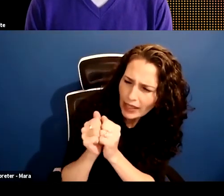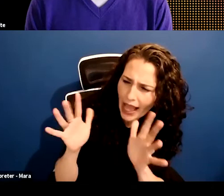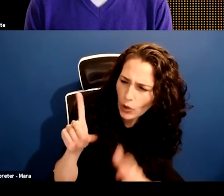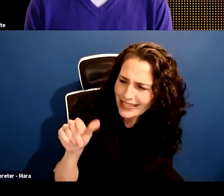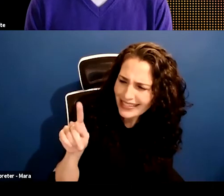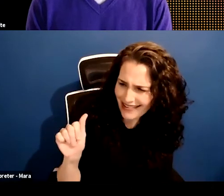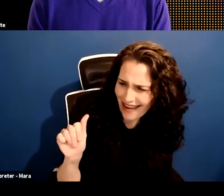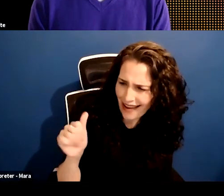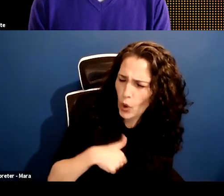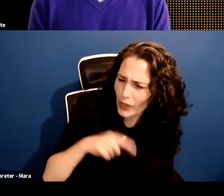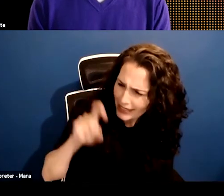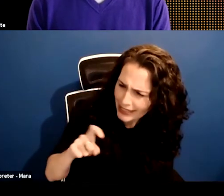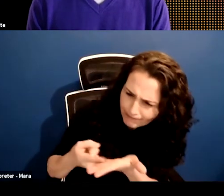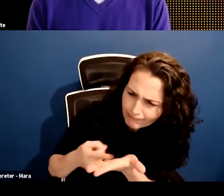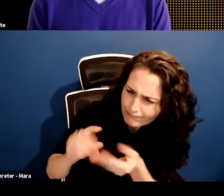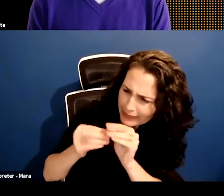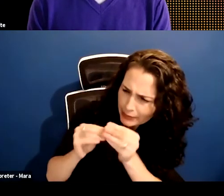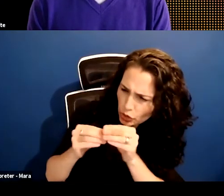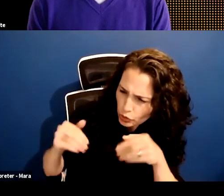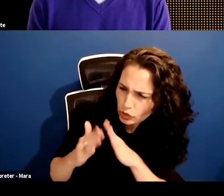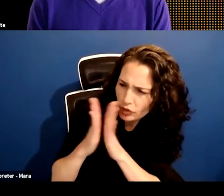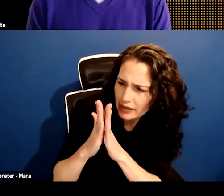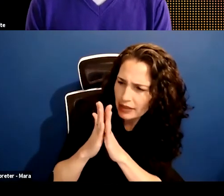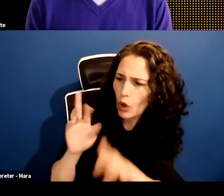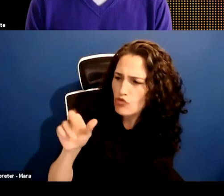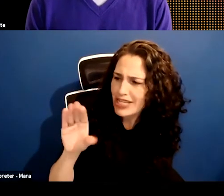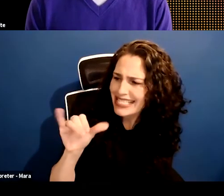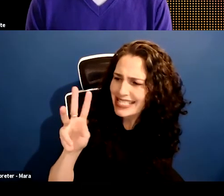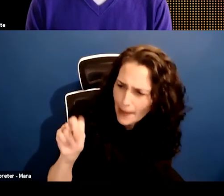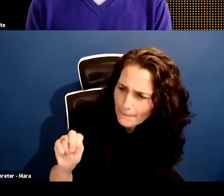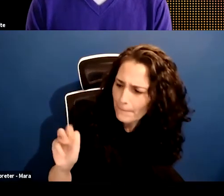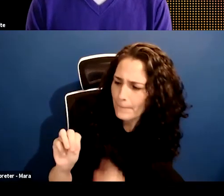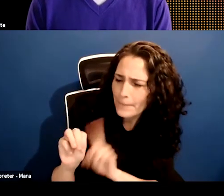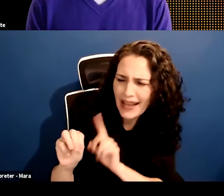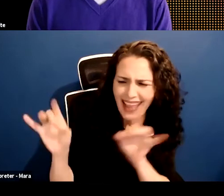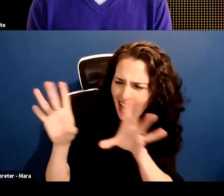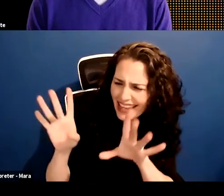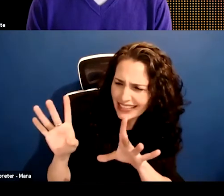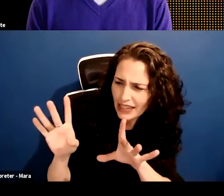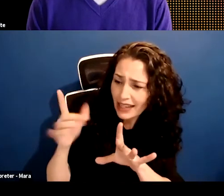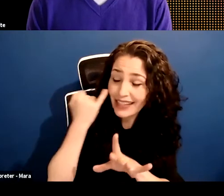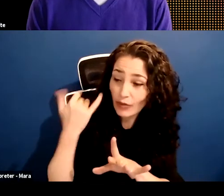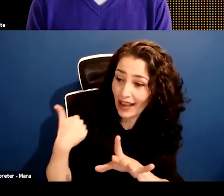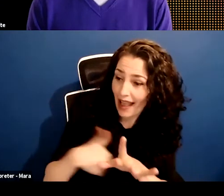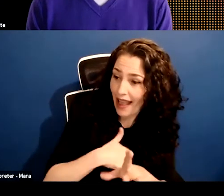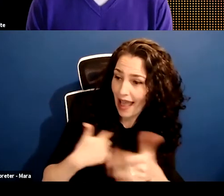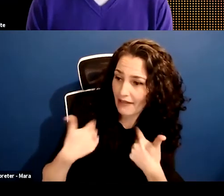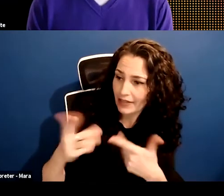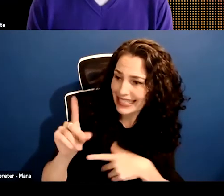We need data to address racism and hate. And whatever we do to address it is always strengthened when we